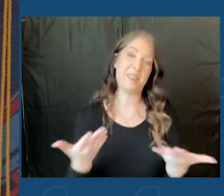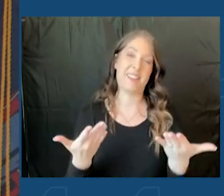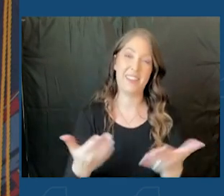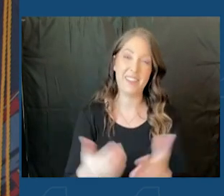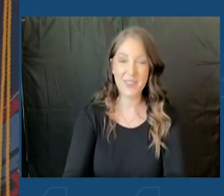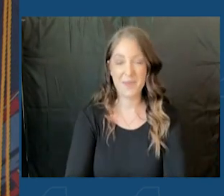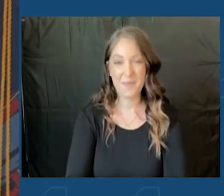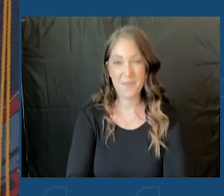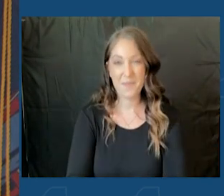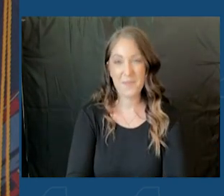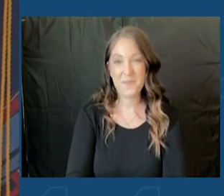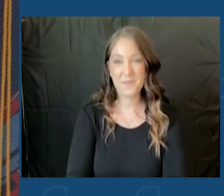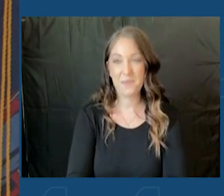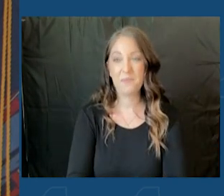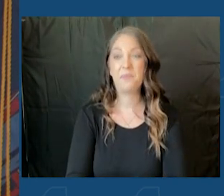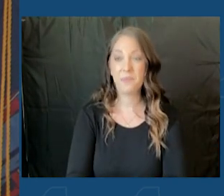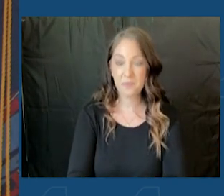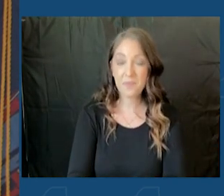After